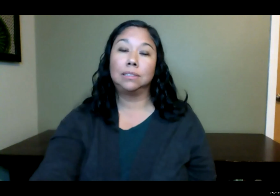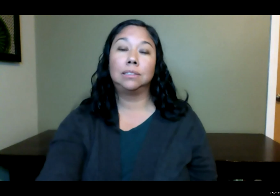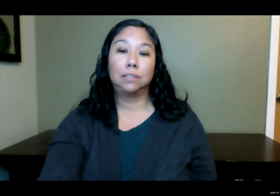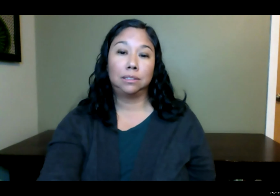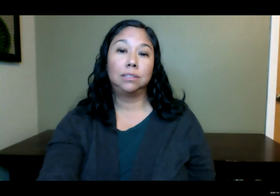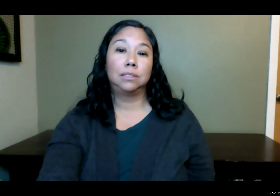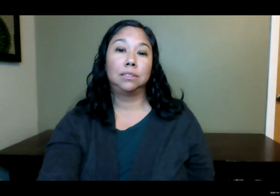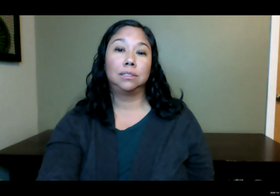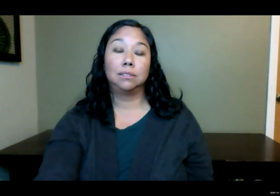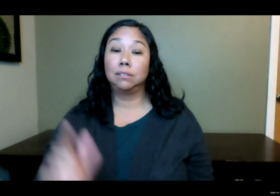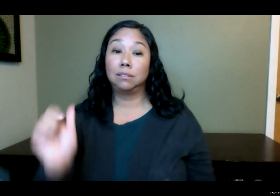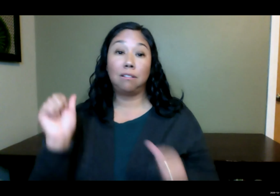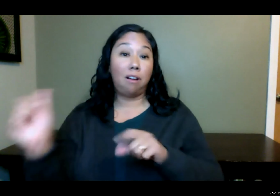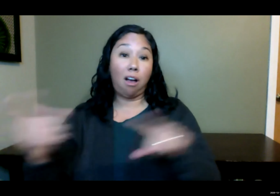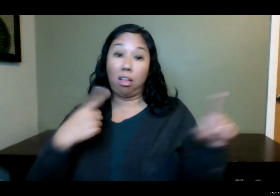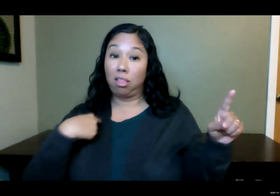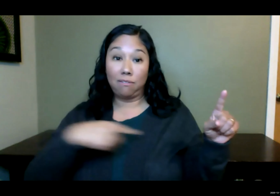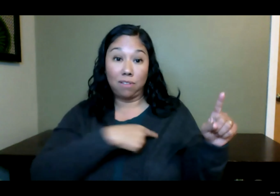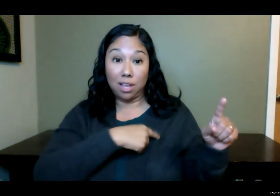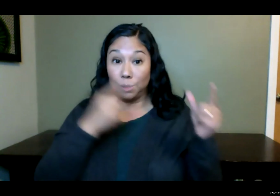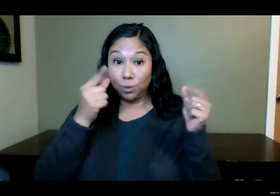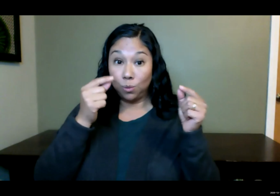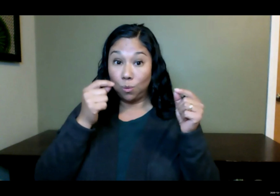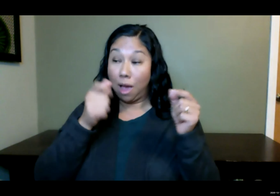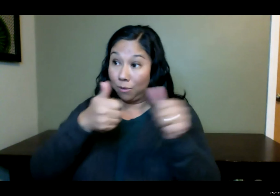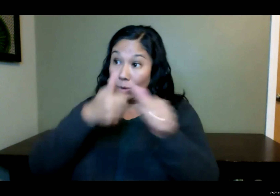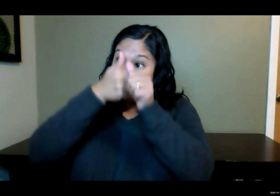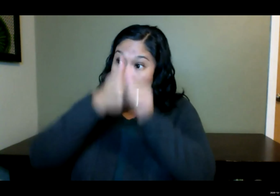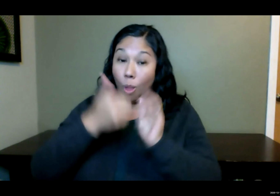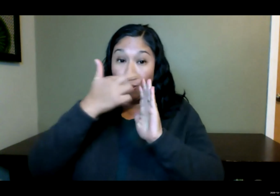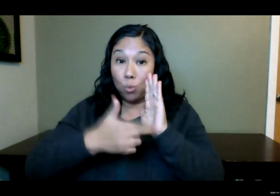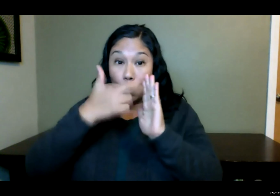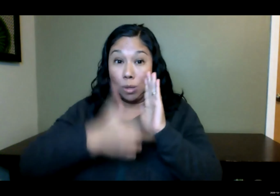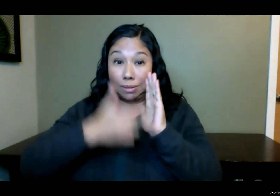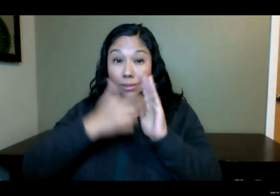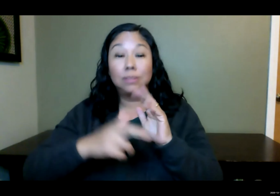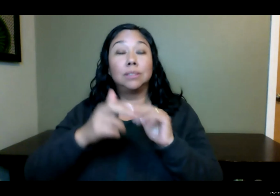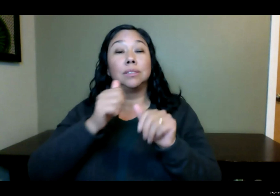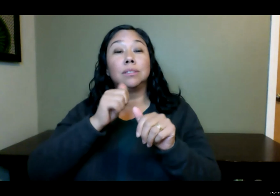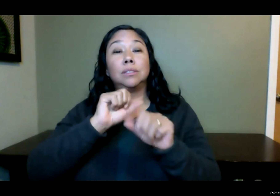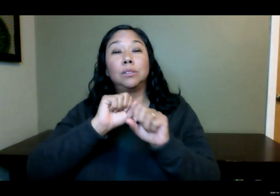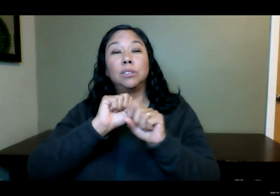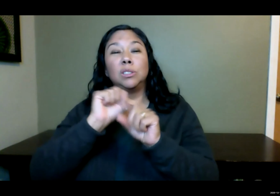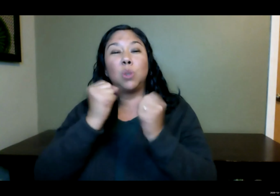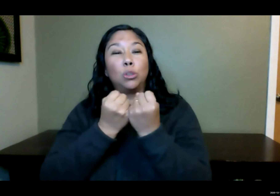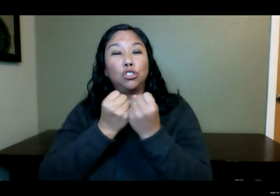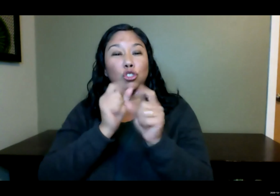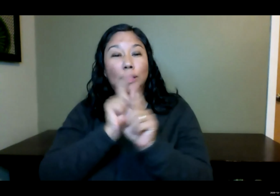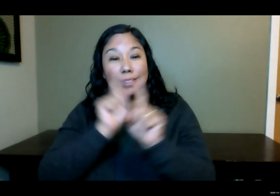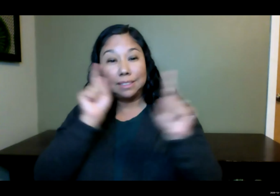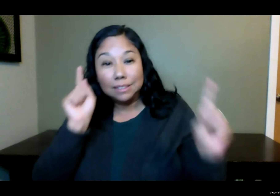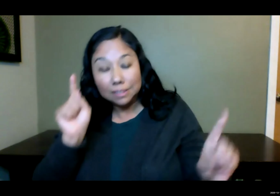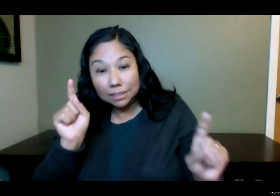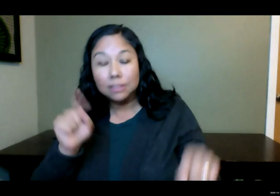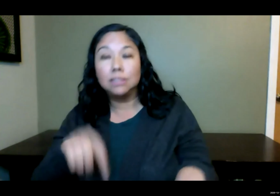we all just need to keep following the masks, the social distancing guideline, and keeping each other safe